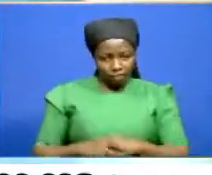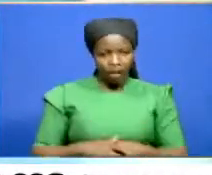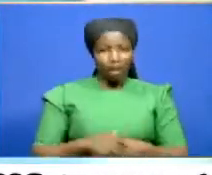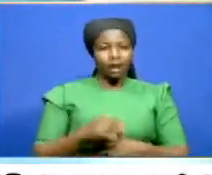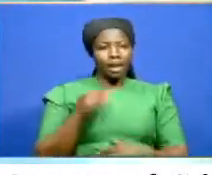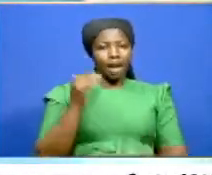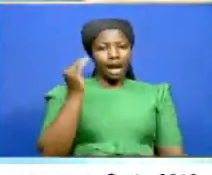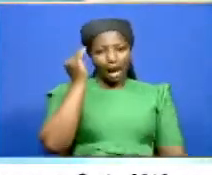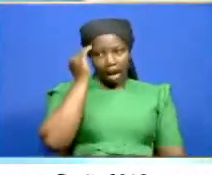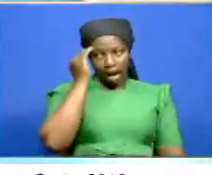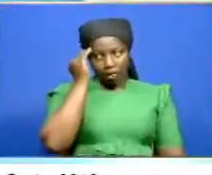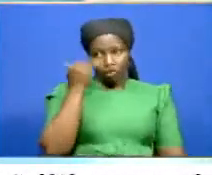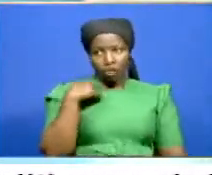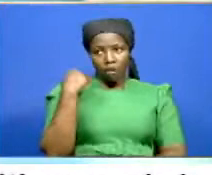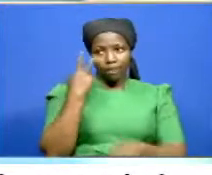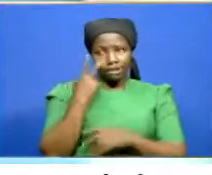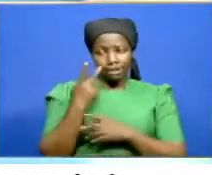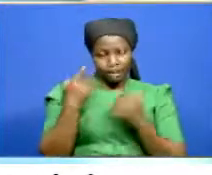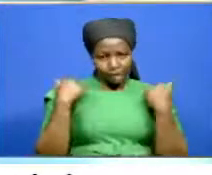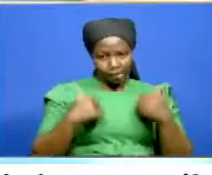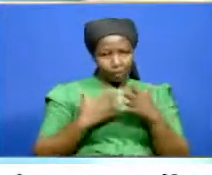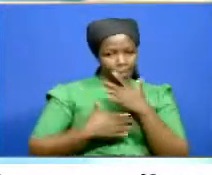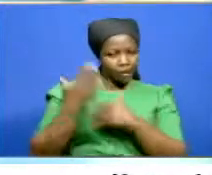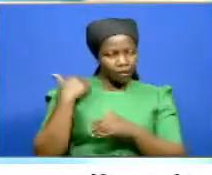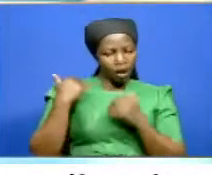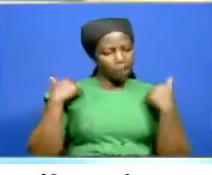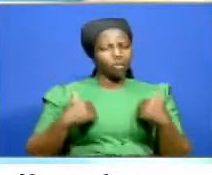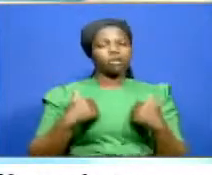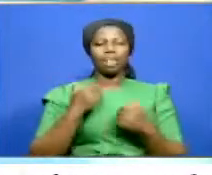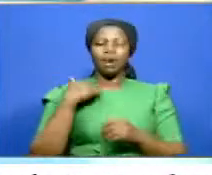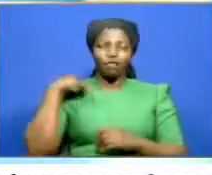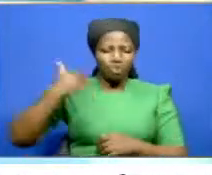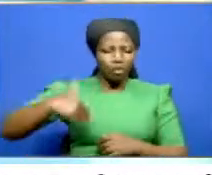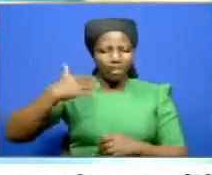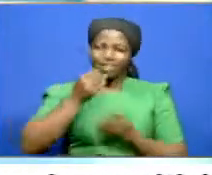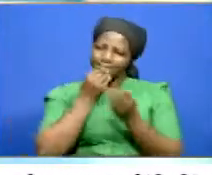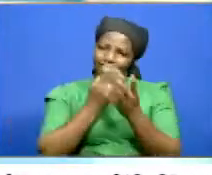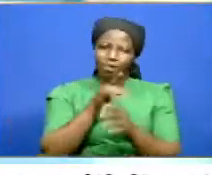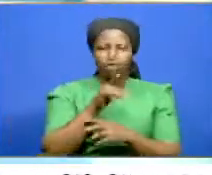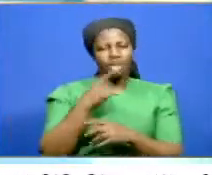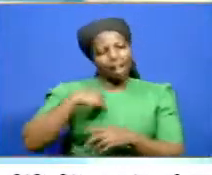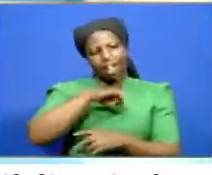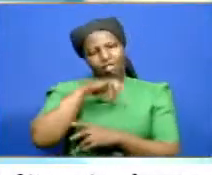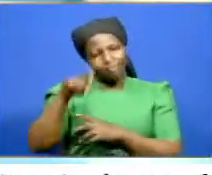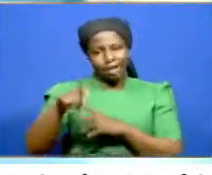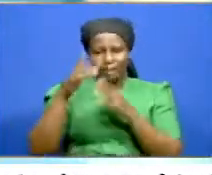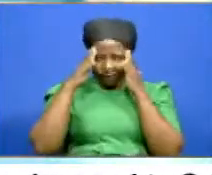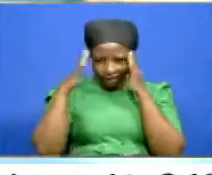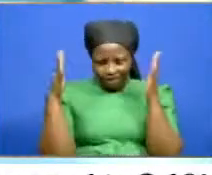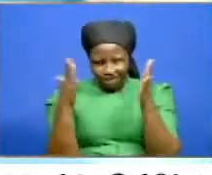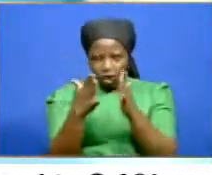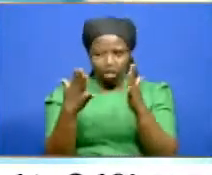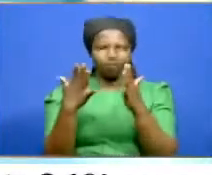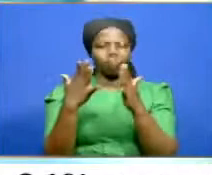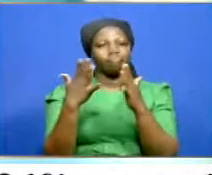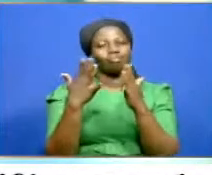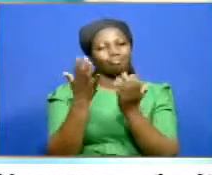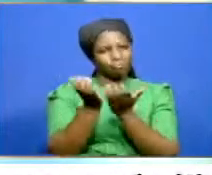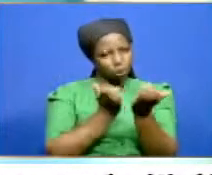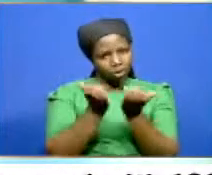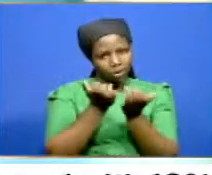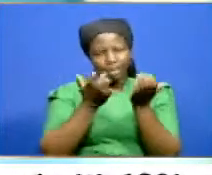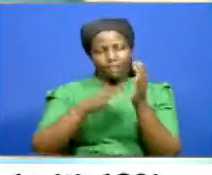interviews with me in the recent past, and I've always kept telling you that we need to start looking at our football from a business angle and mm-hmm. a business